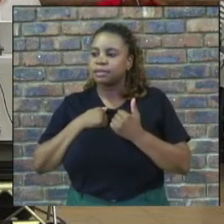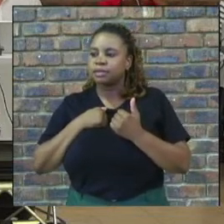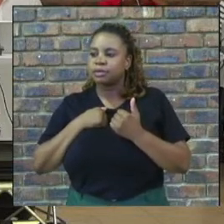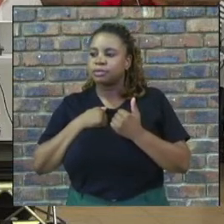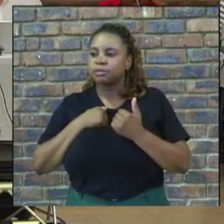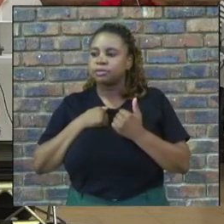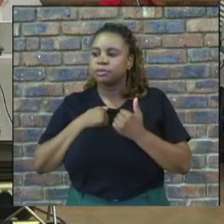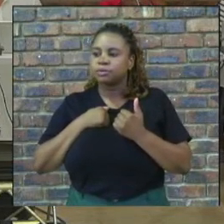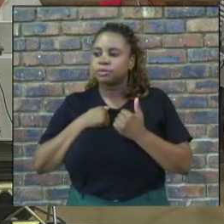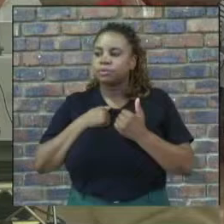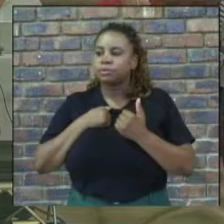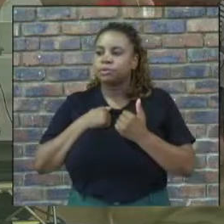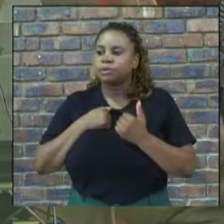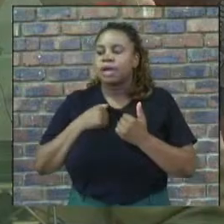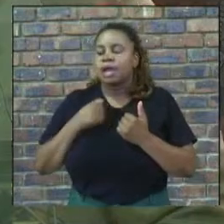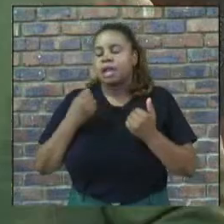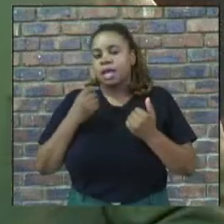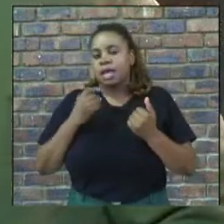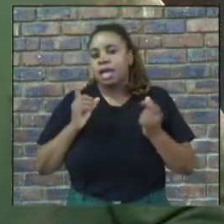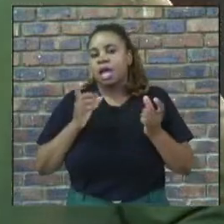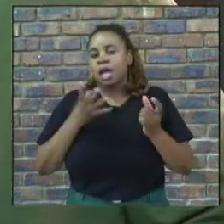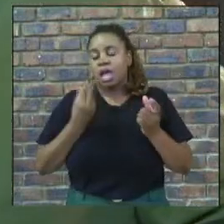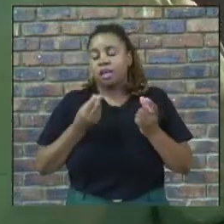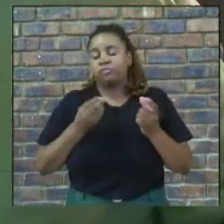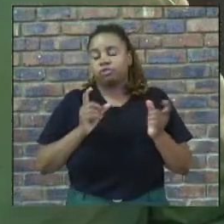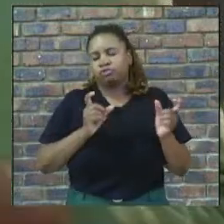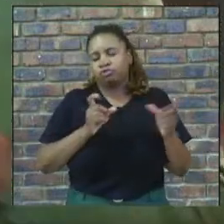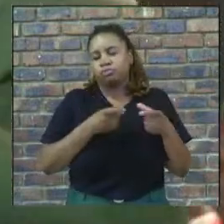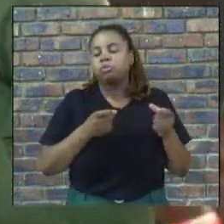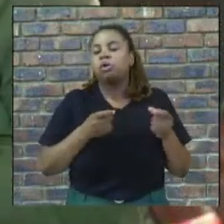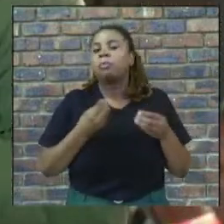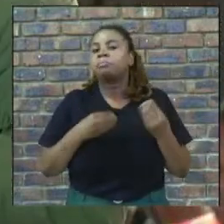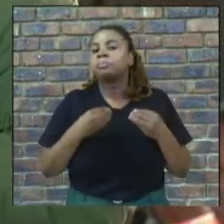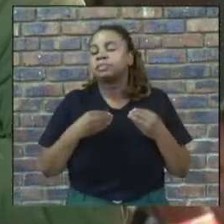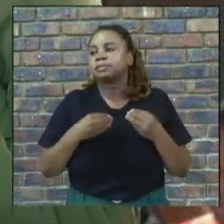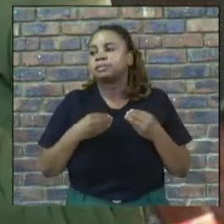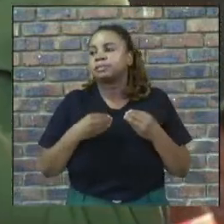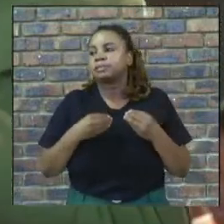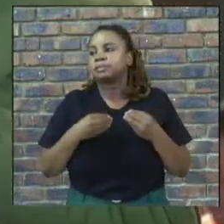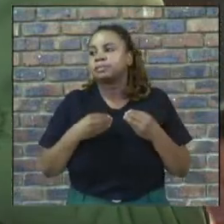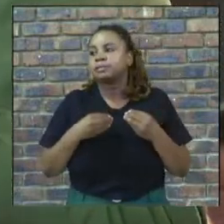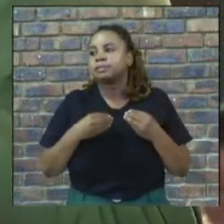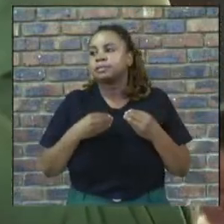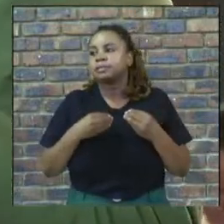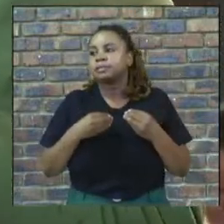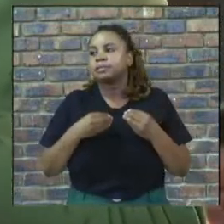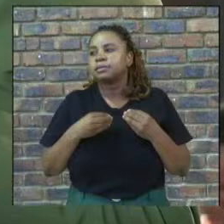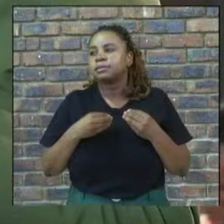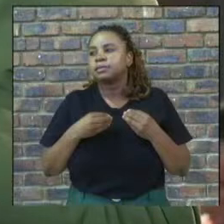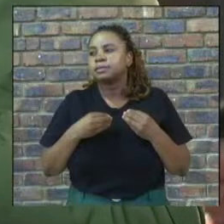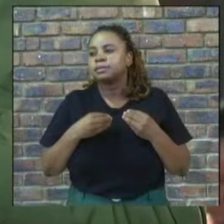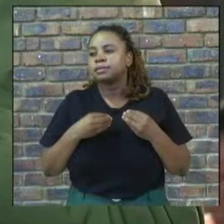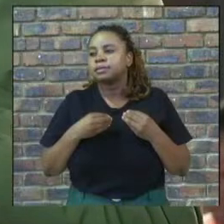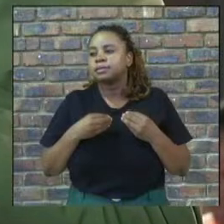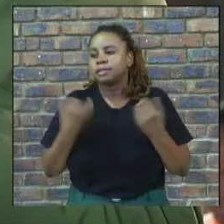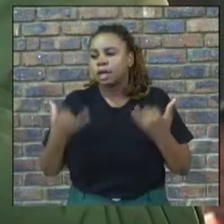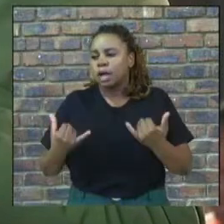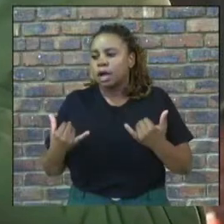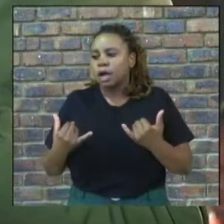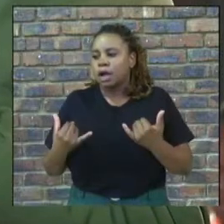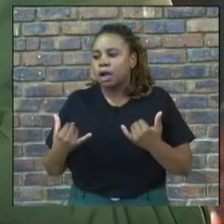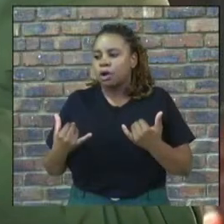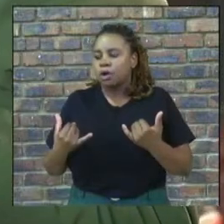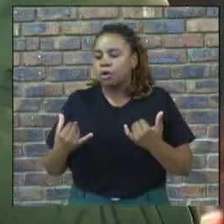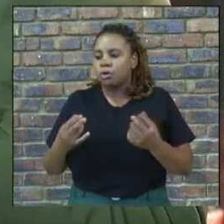the times about 84 le nako tseo. Hona enong kan di foreigners di kene